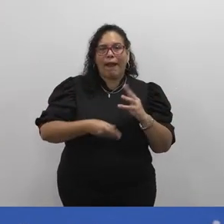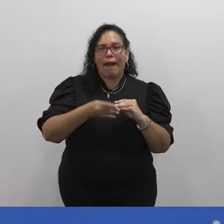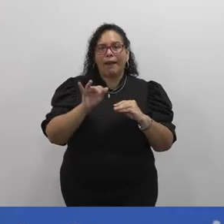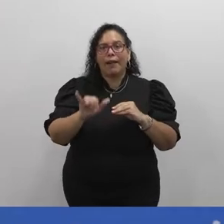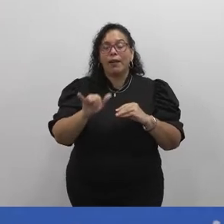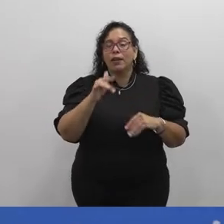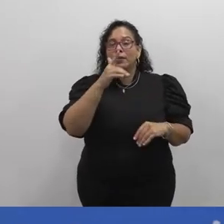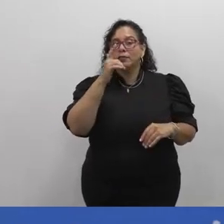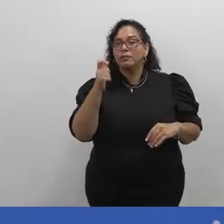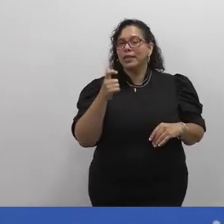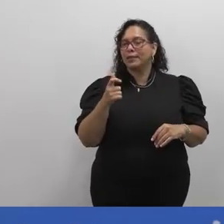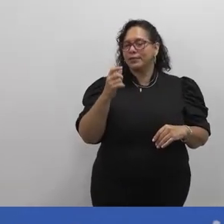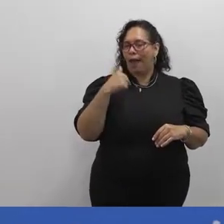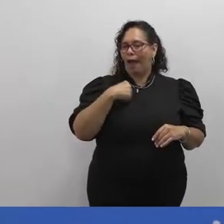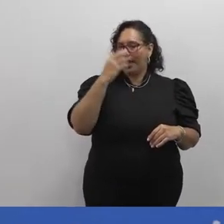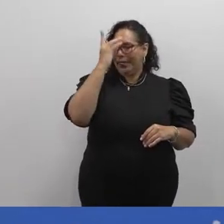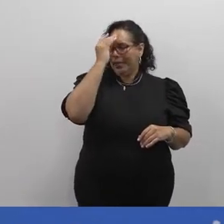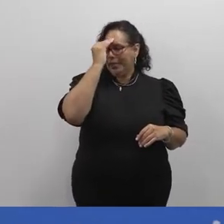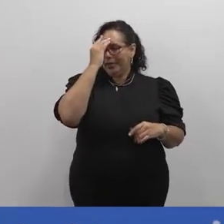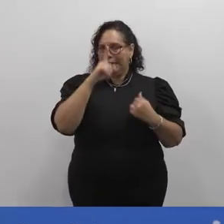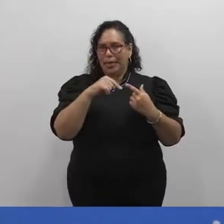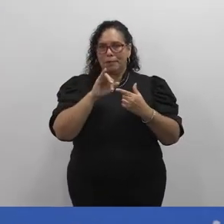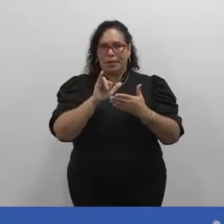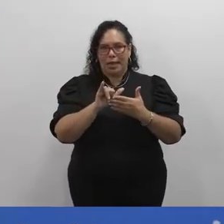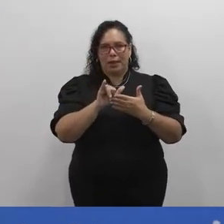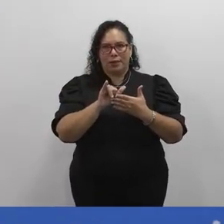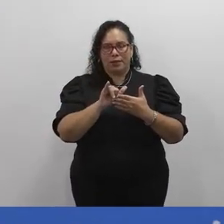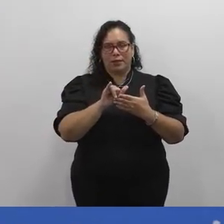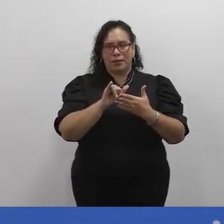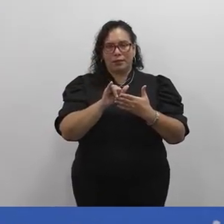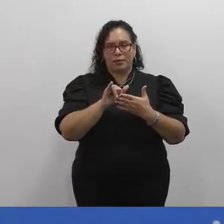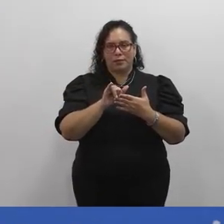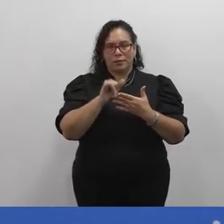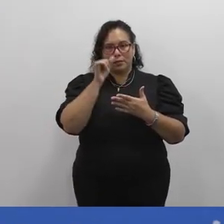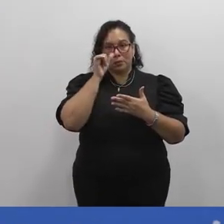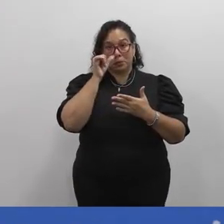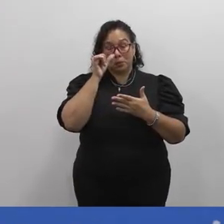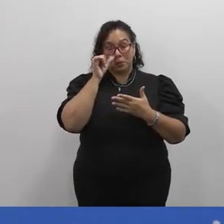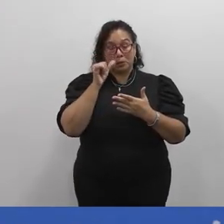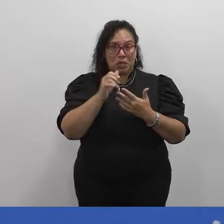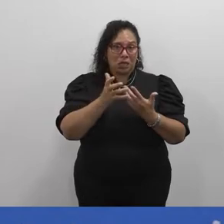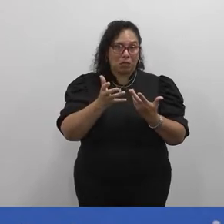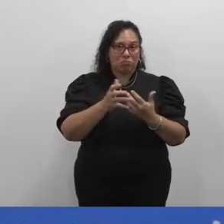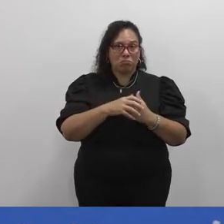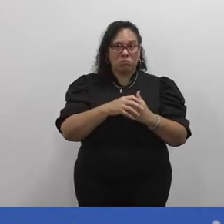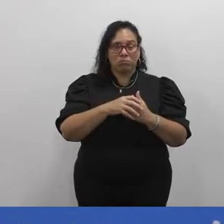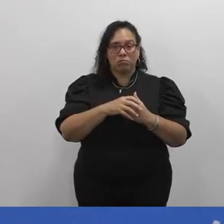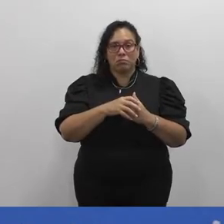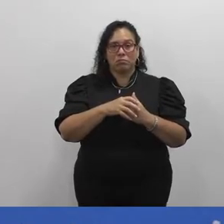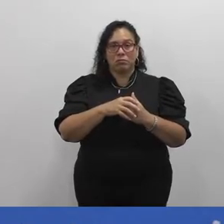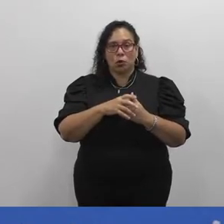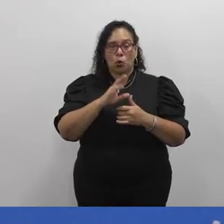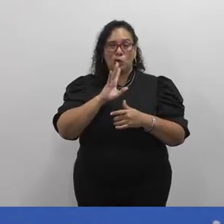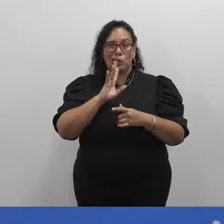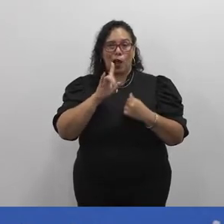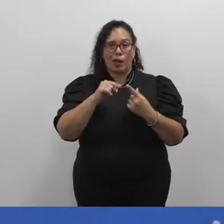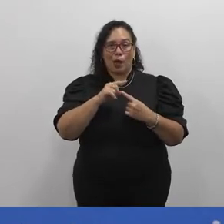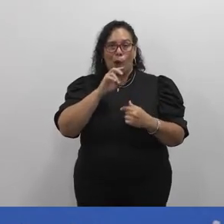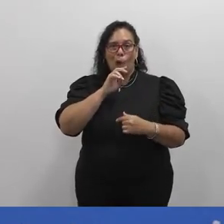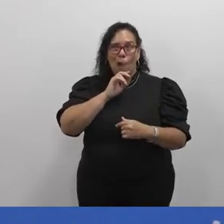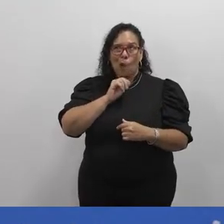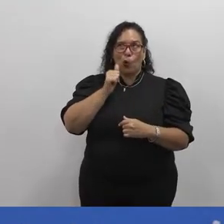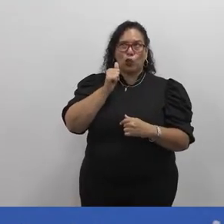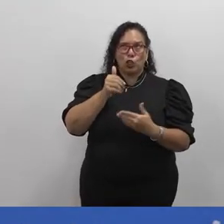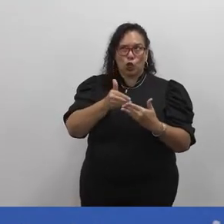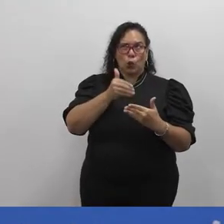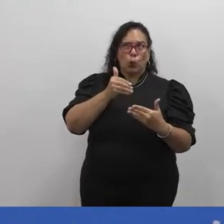are the things that I think of that we really do spend a lot of time talking about our older, newer schools or even our newest